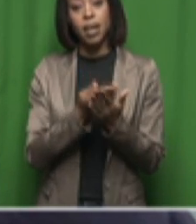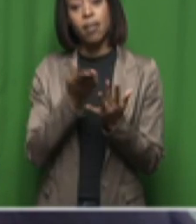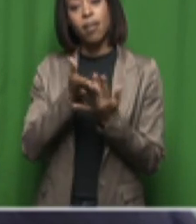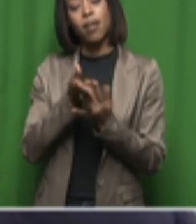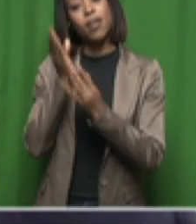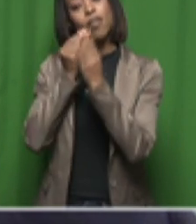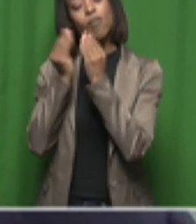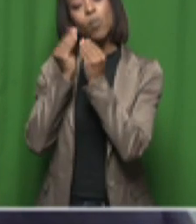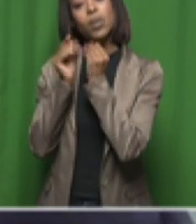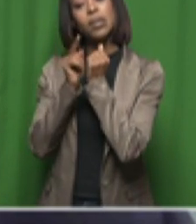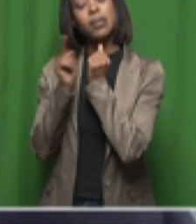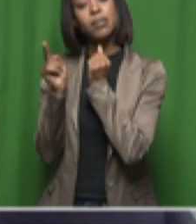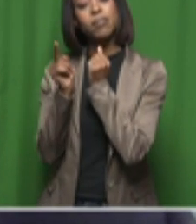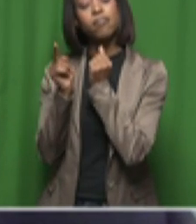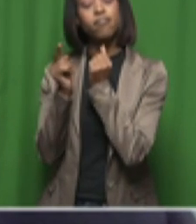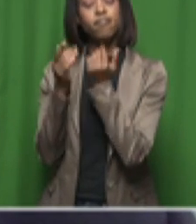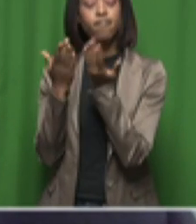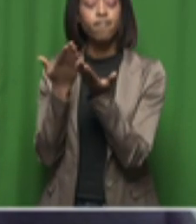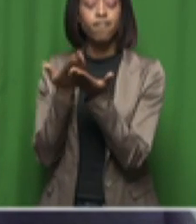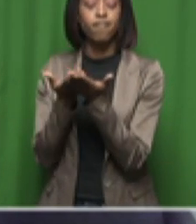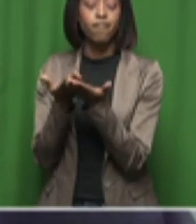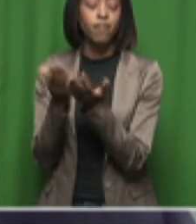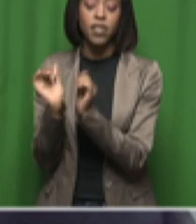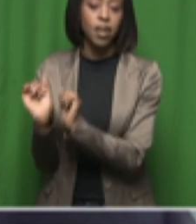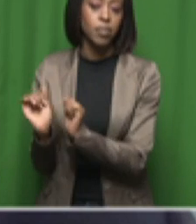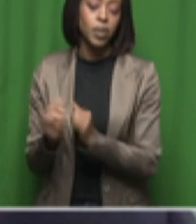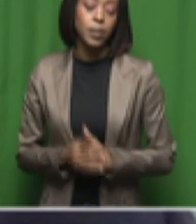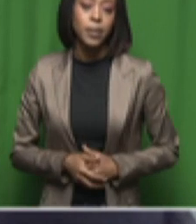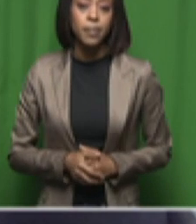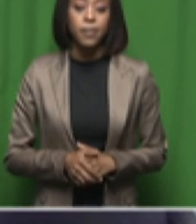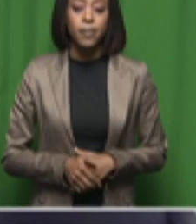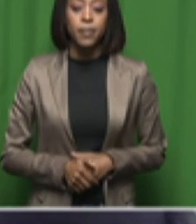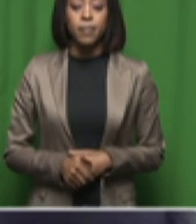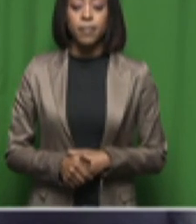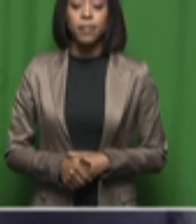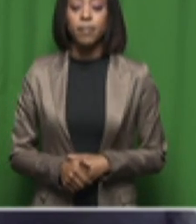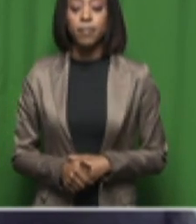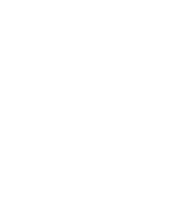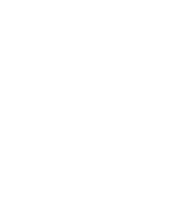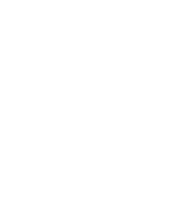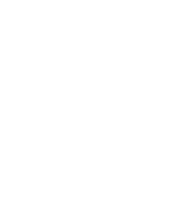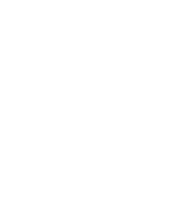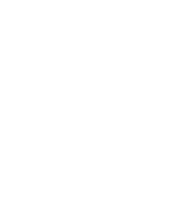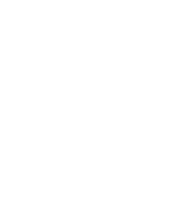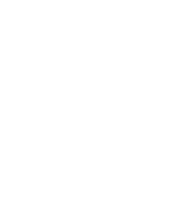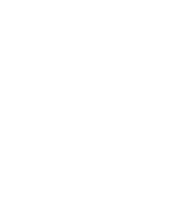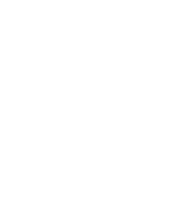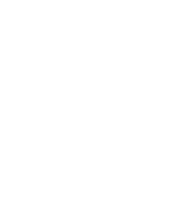information which they are rightfully authorized to access.